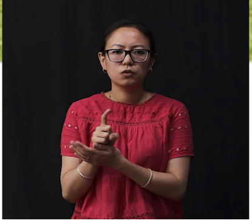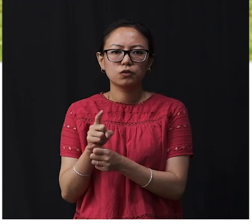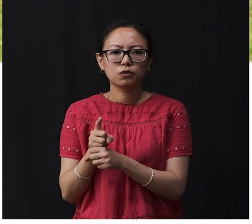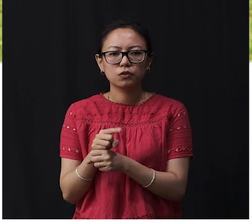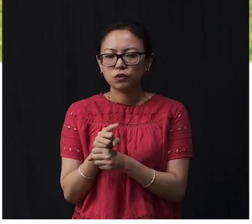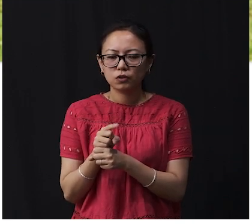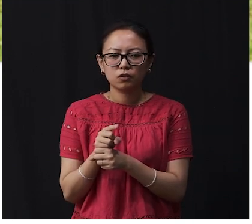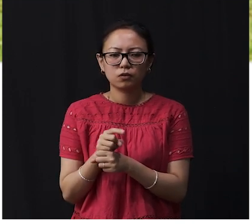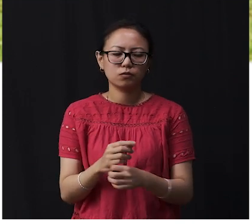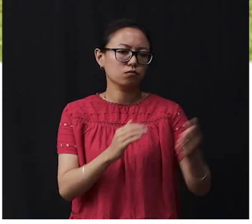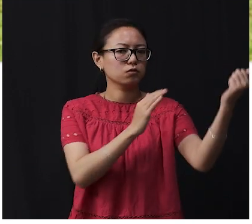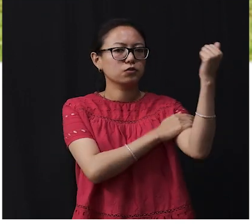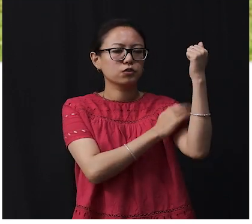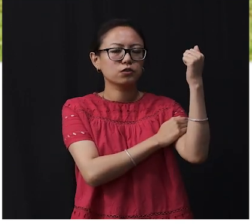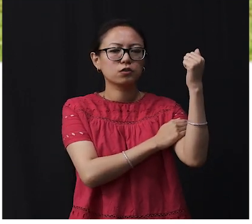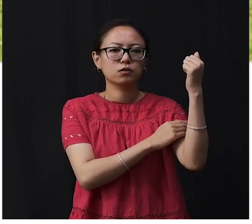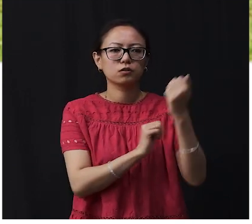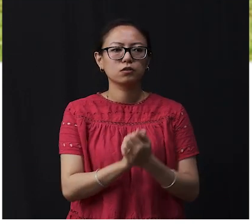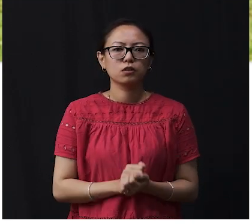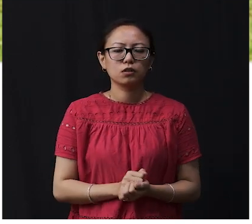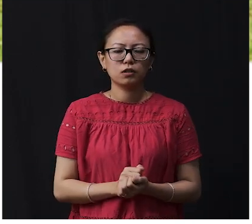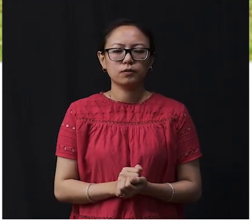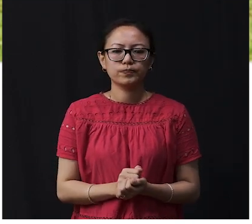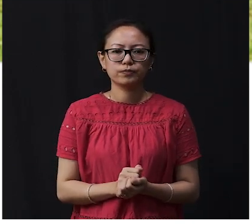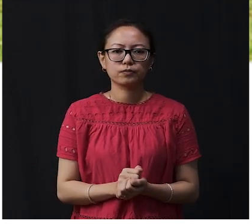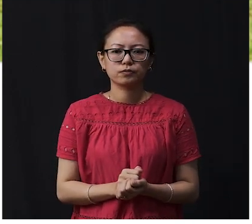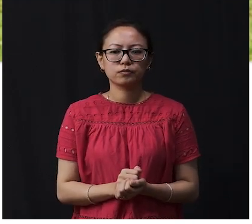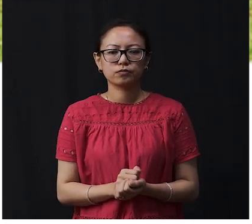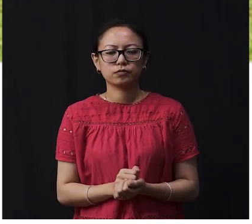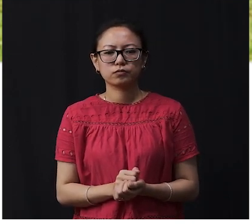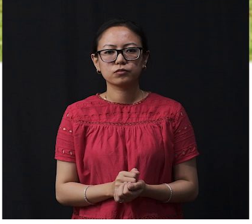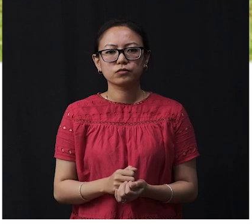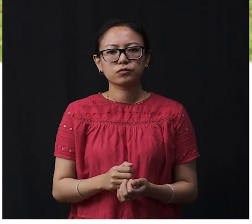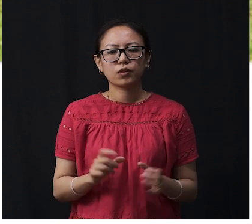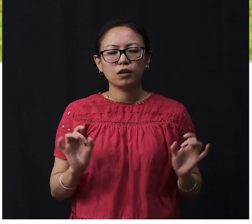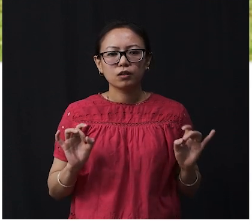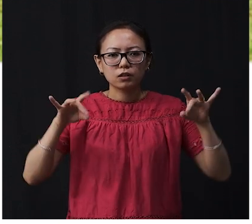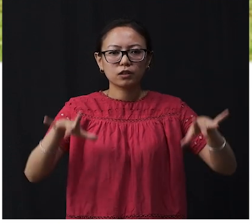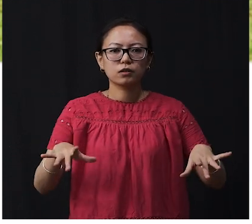it has a very strong tail. So the kangaroo said, I will use